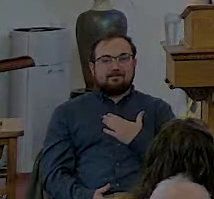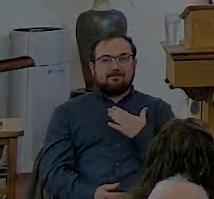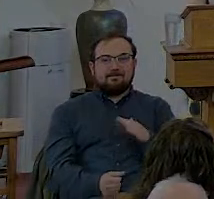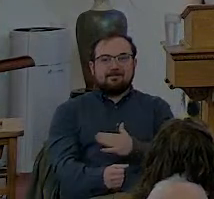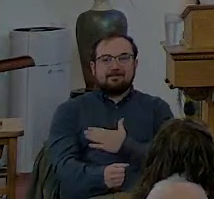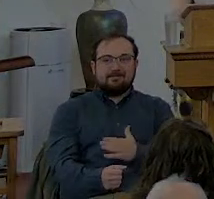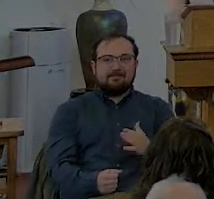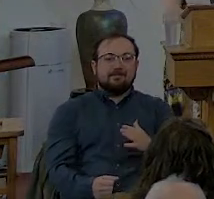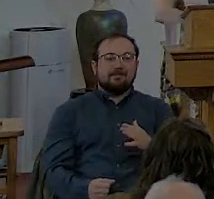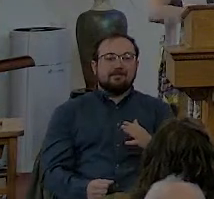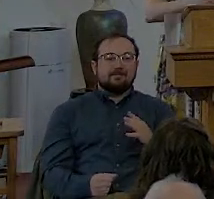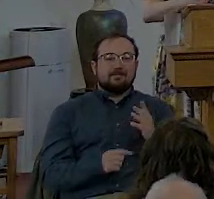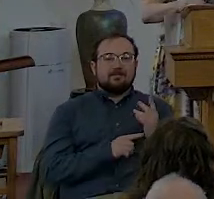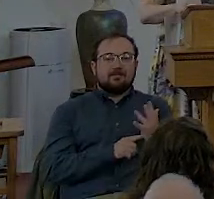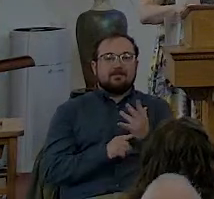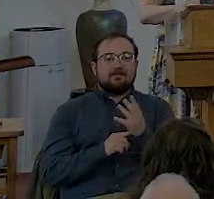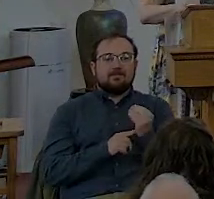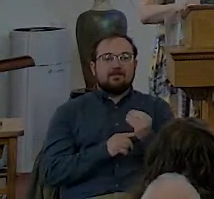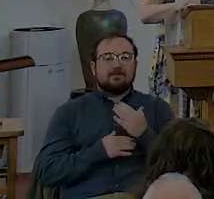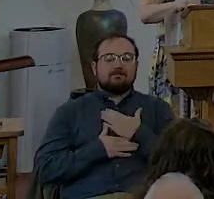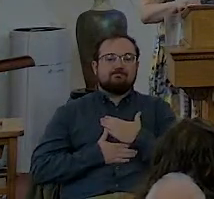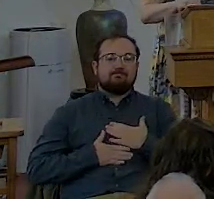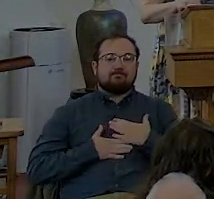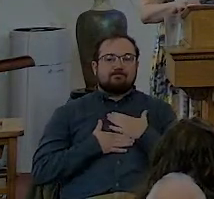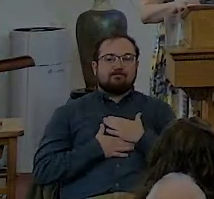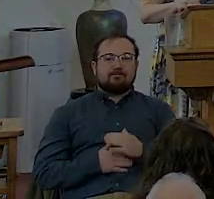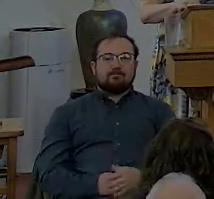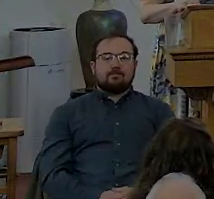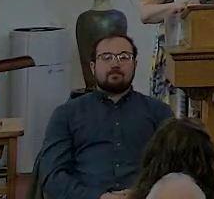in the Flame.